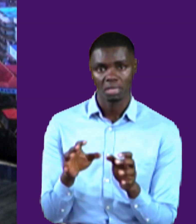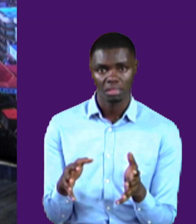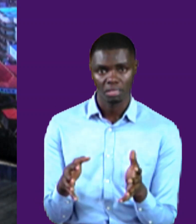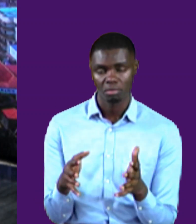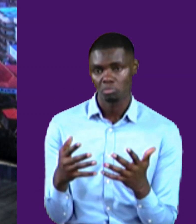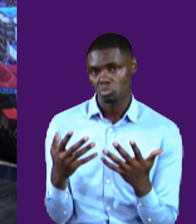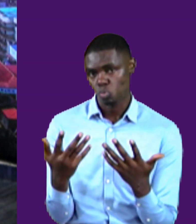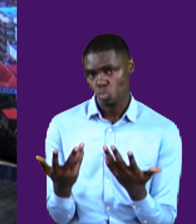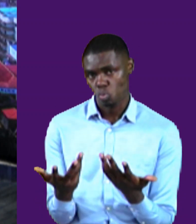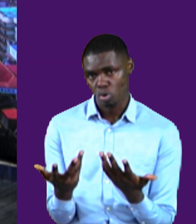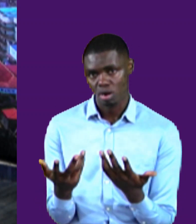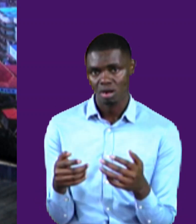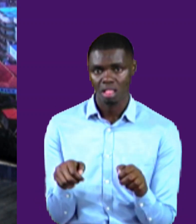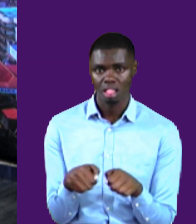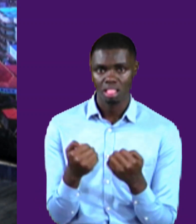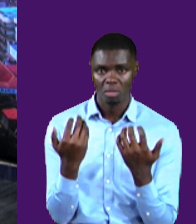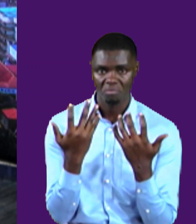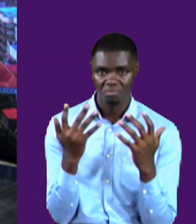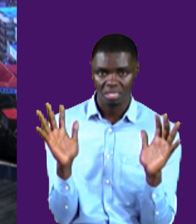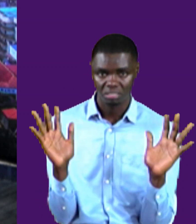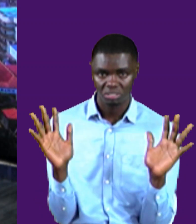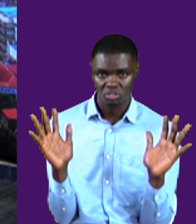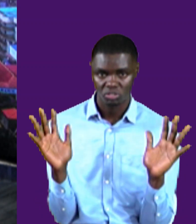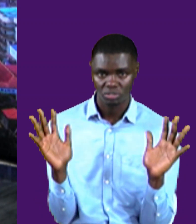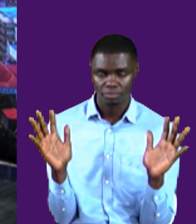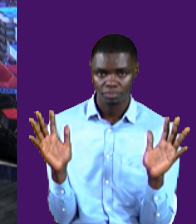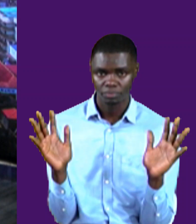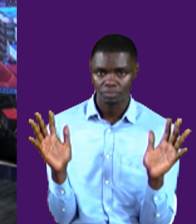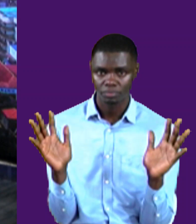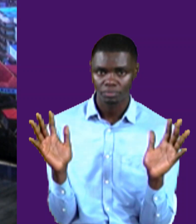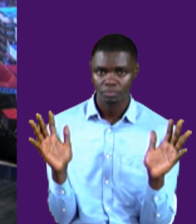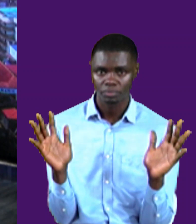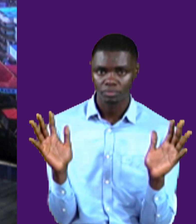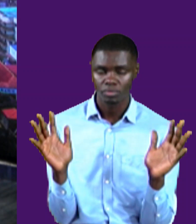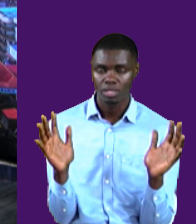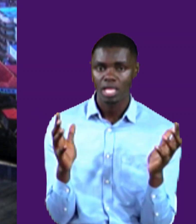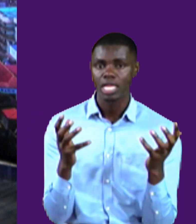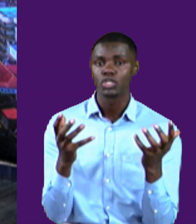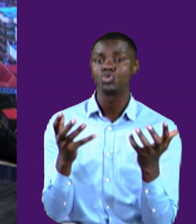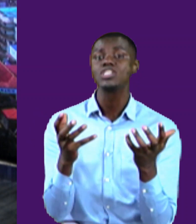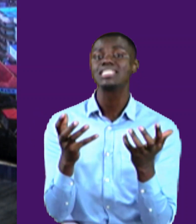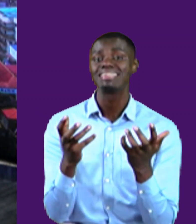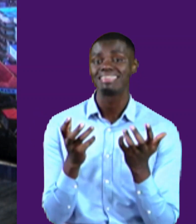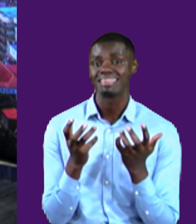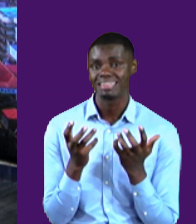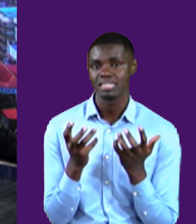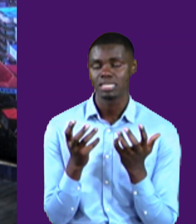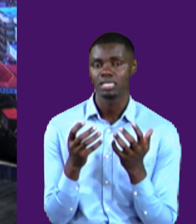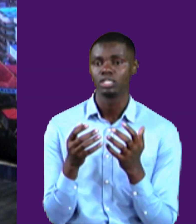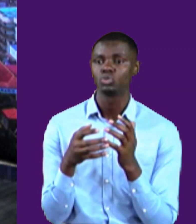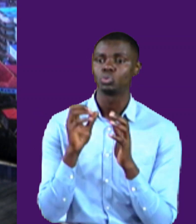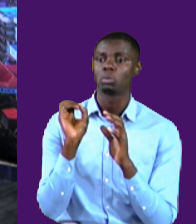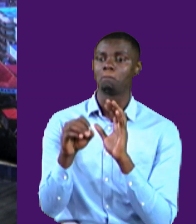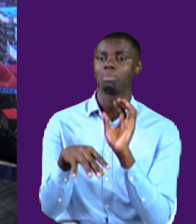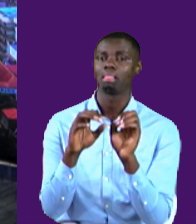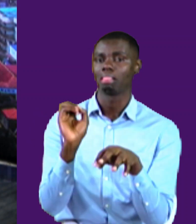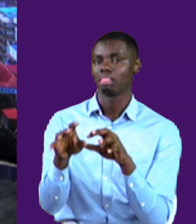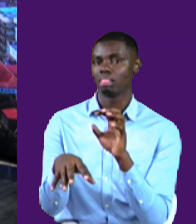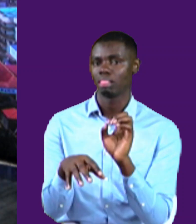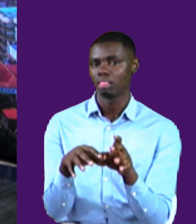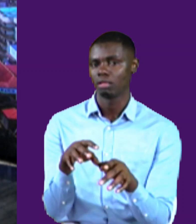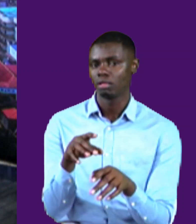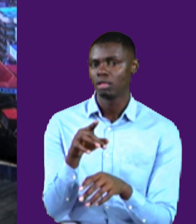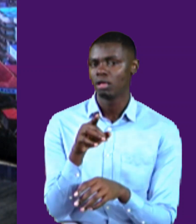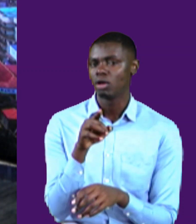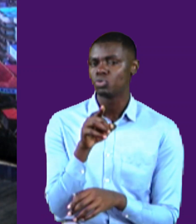maybe they are spoiled and you need to dispose them. So what